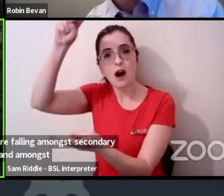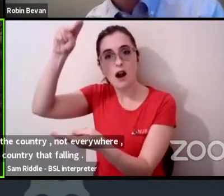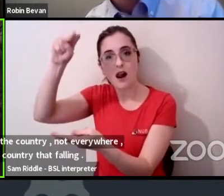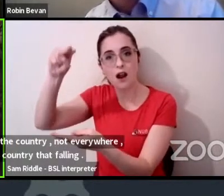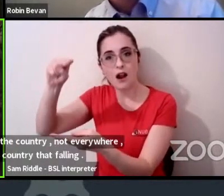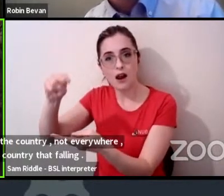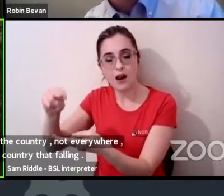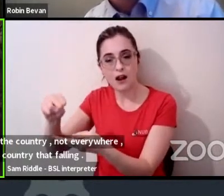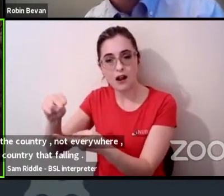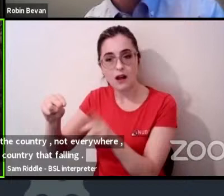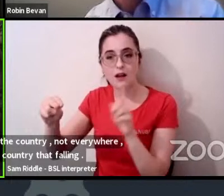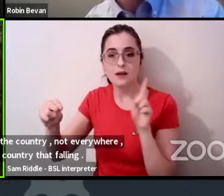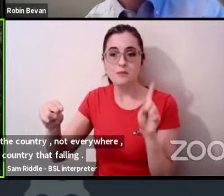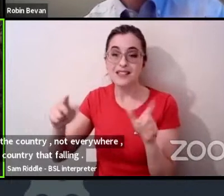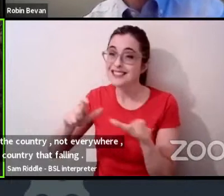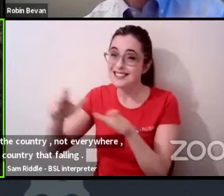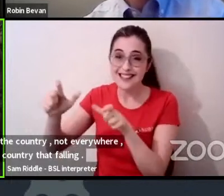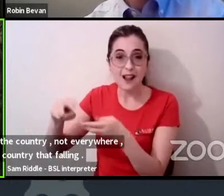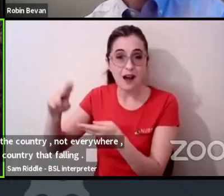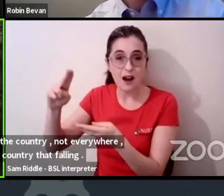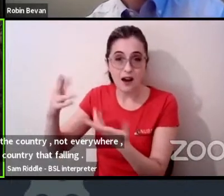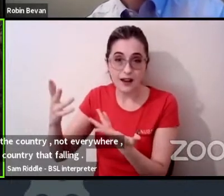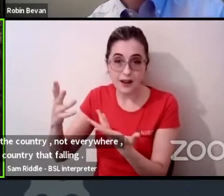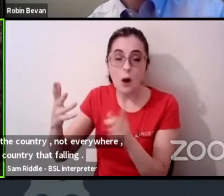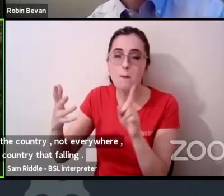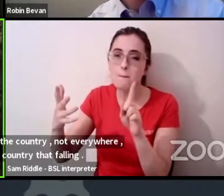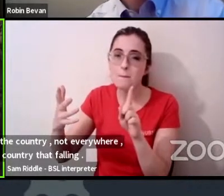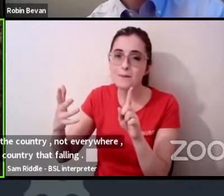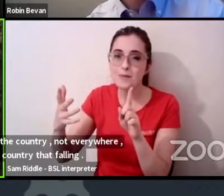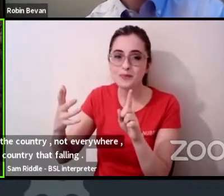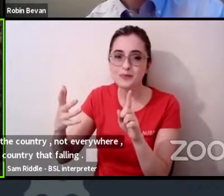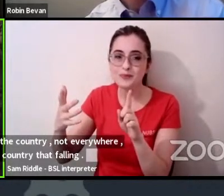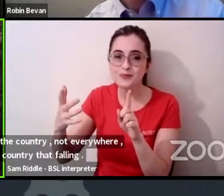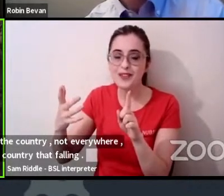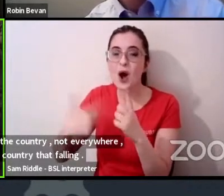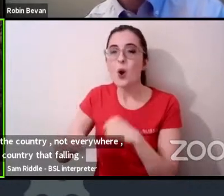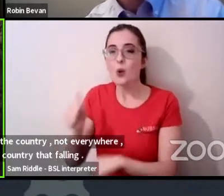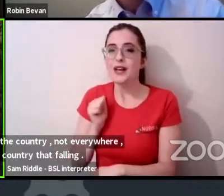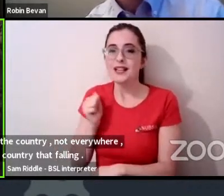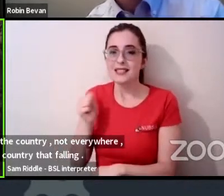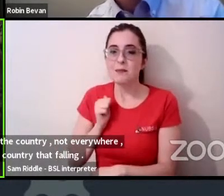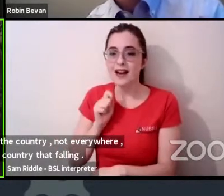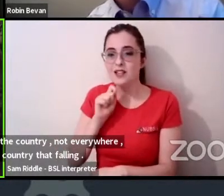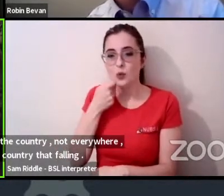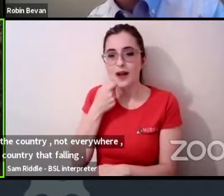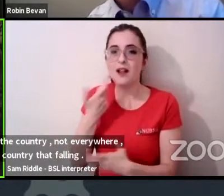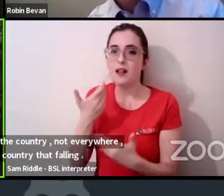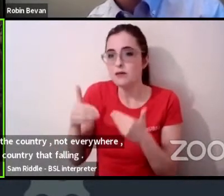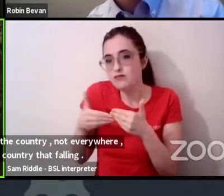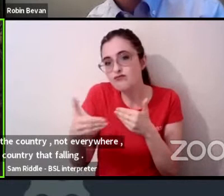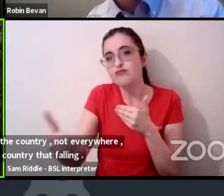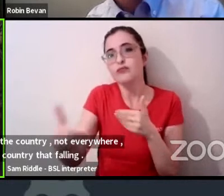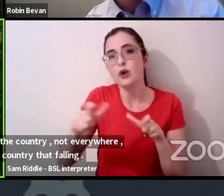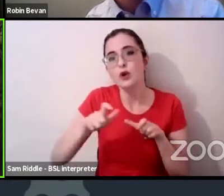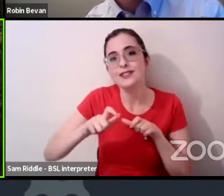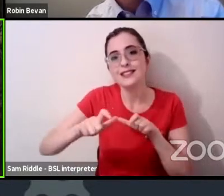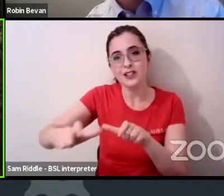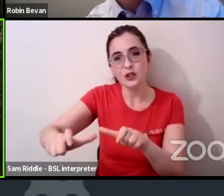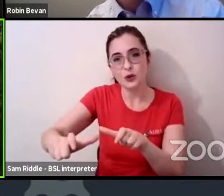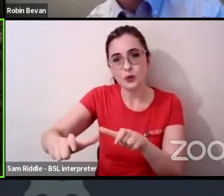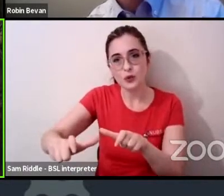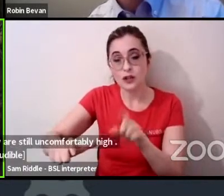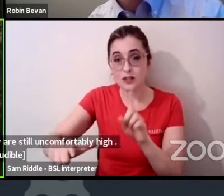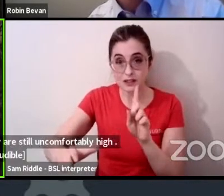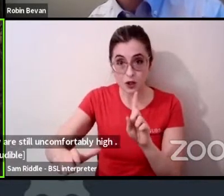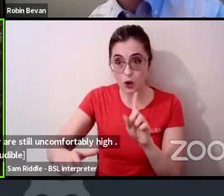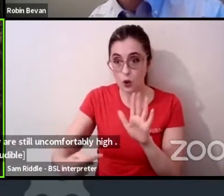high, and but starting to reduce, and that's what we expect to happen across the next period. And what is the game changer on